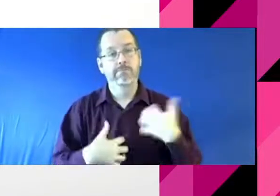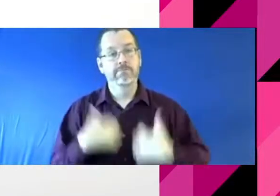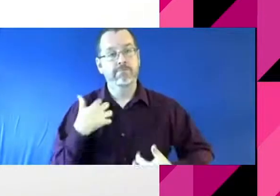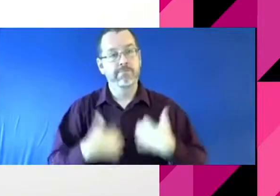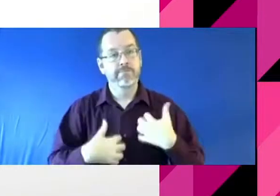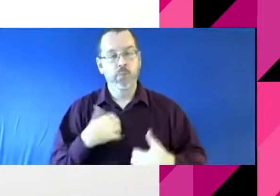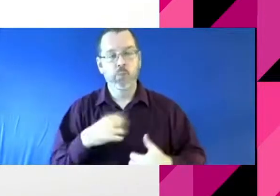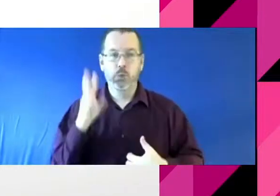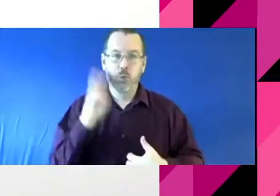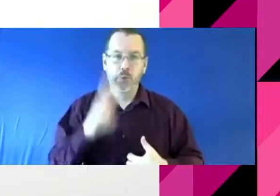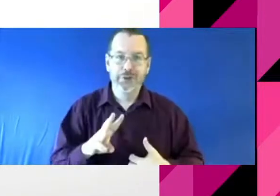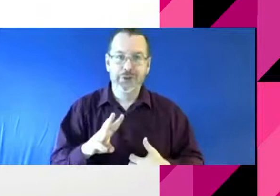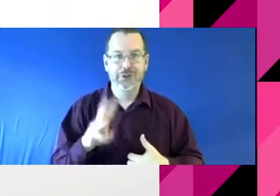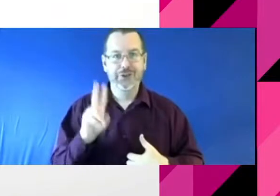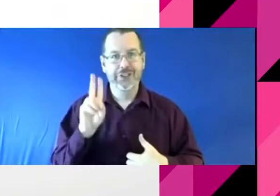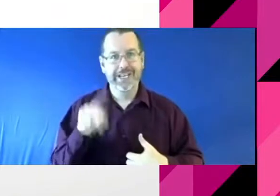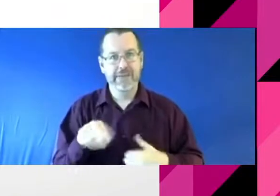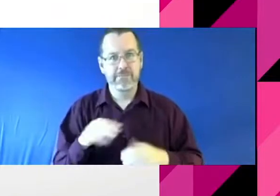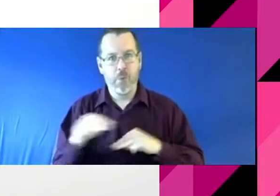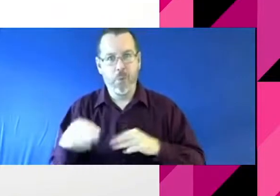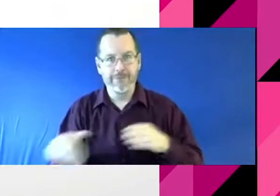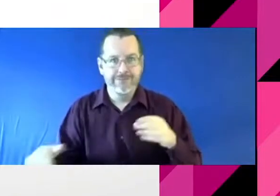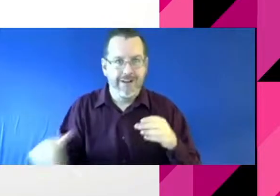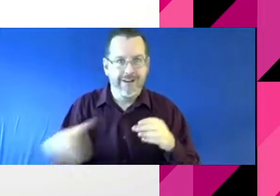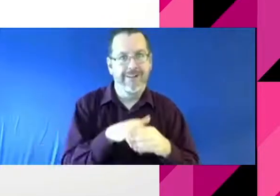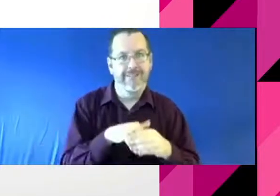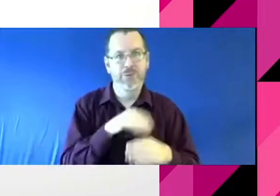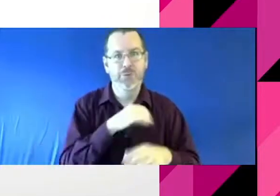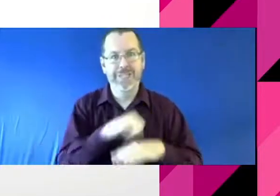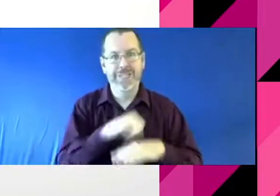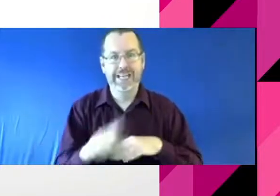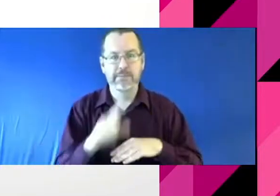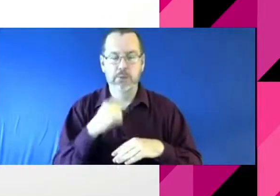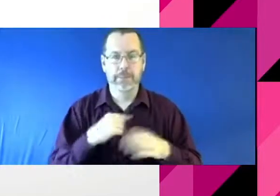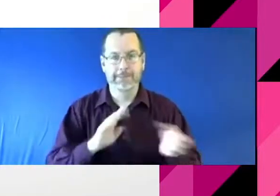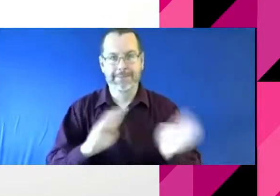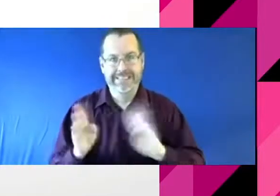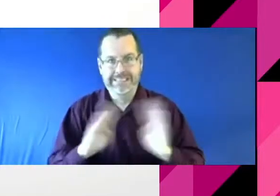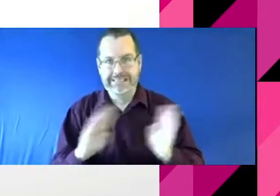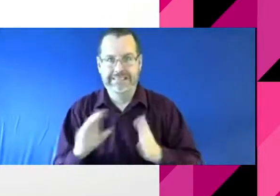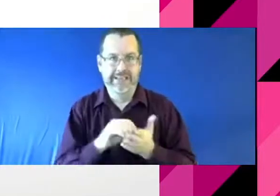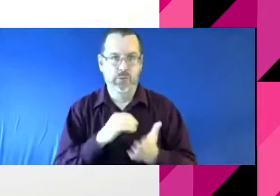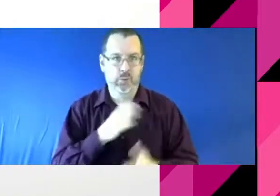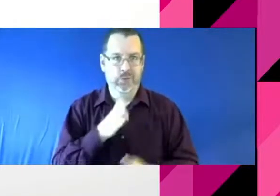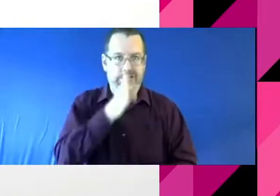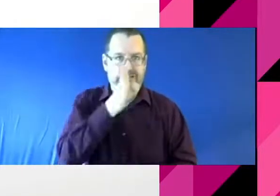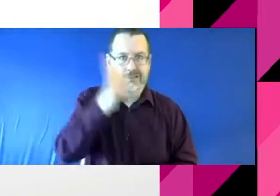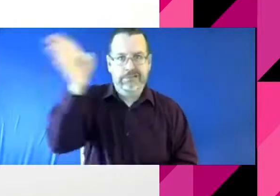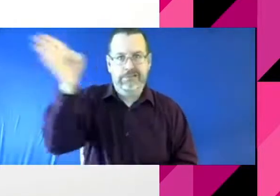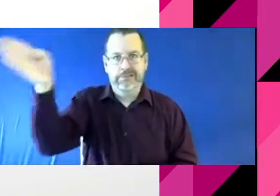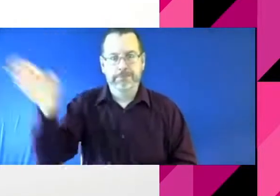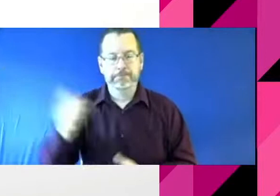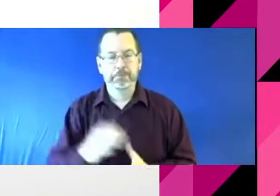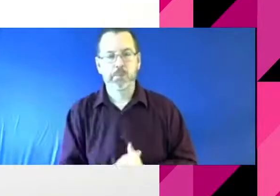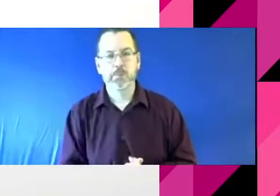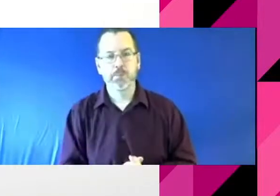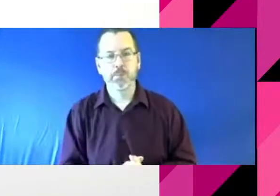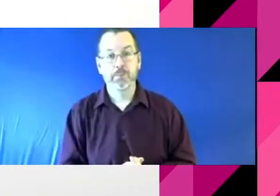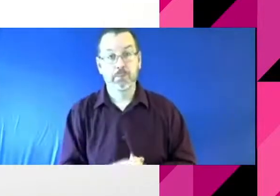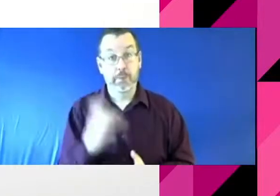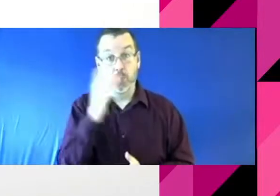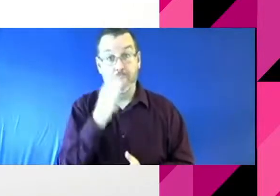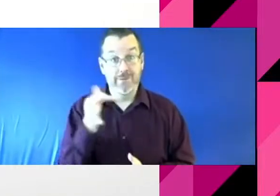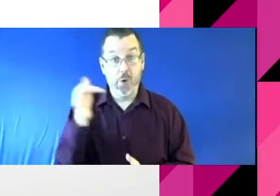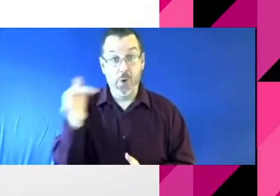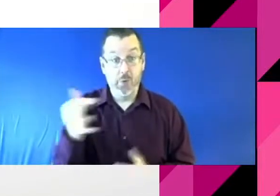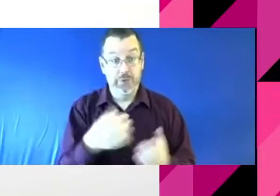time this morning participating, but commitments unfortunately took me elsewhere. I very much look forward to receiving a report of today's